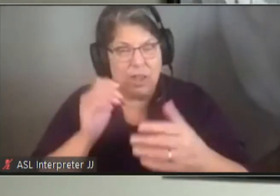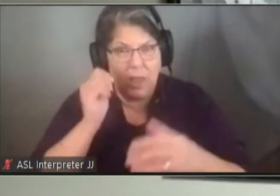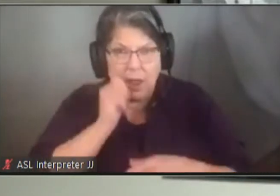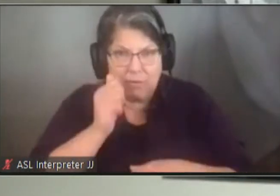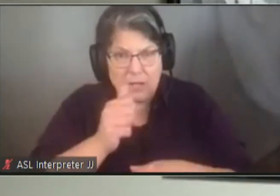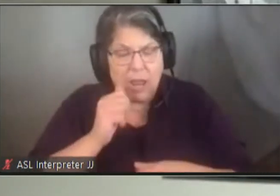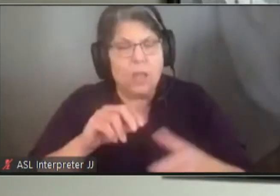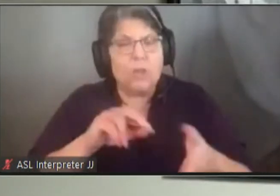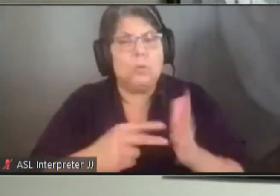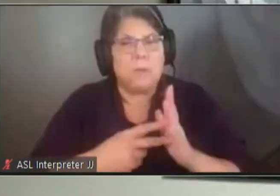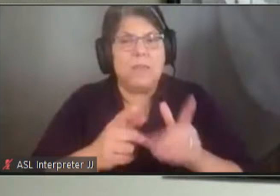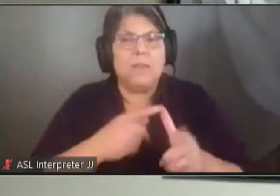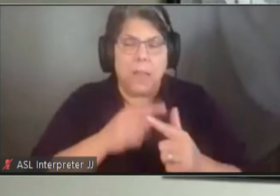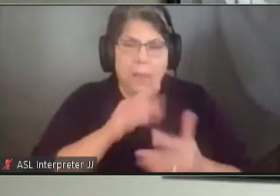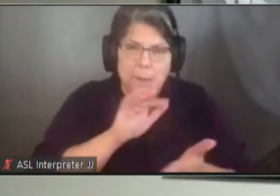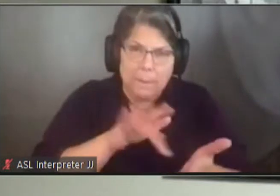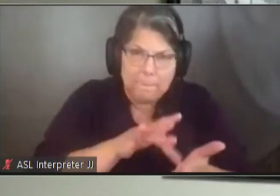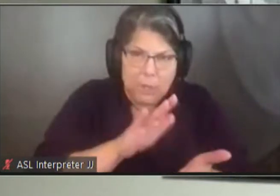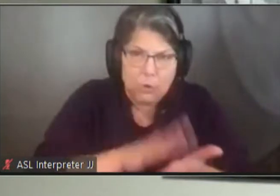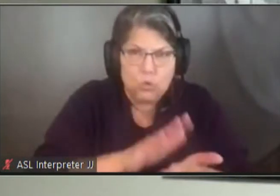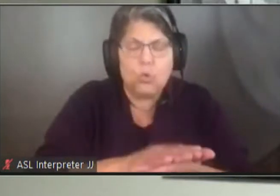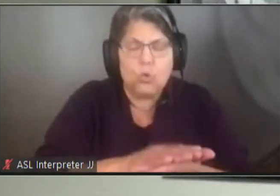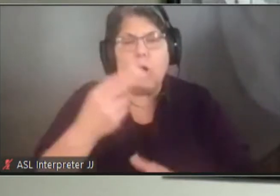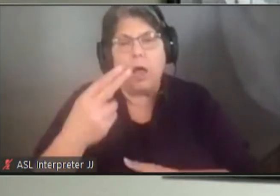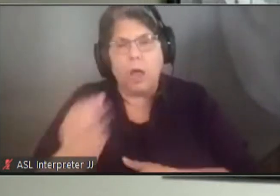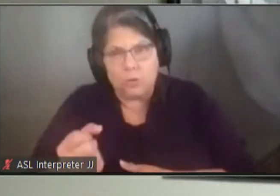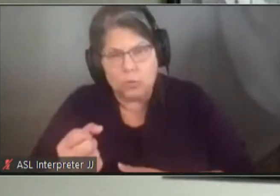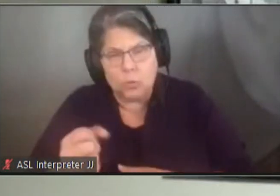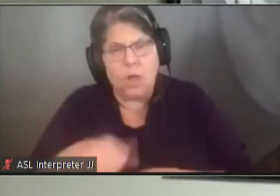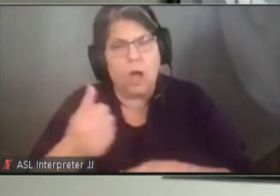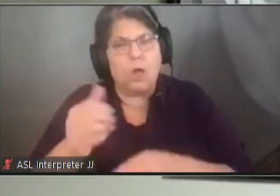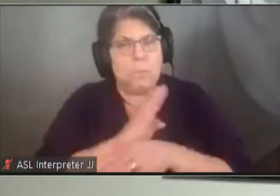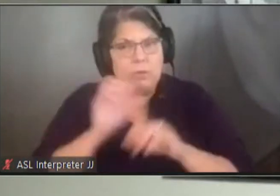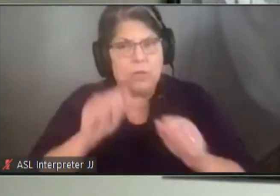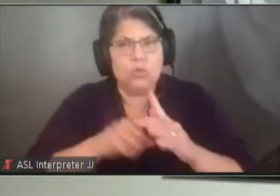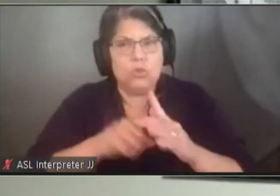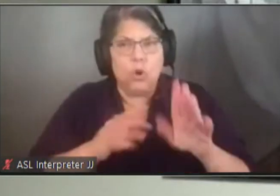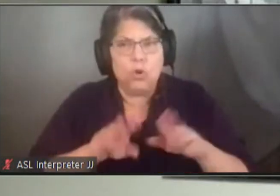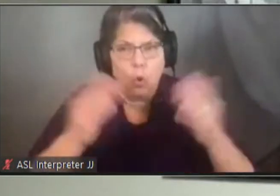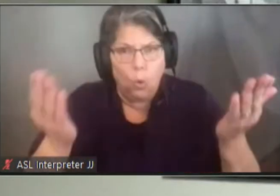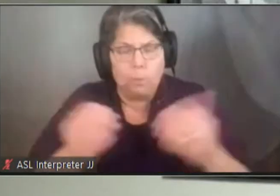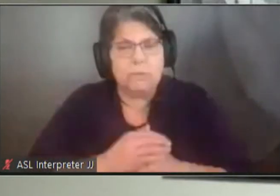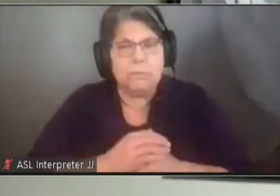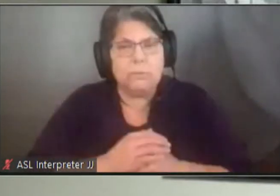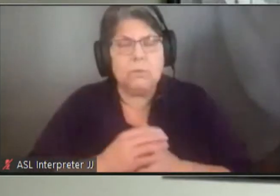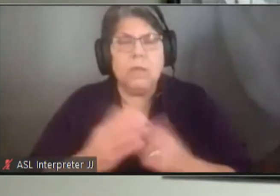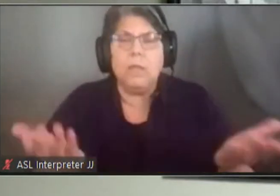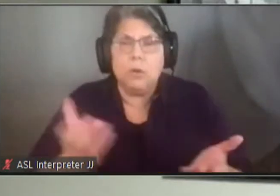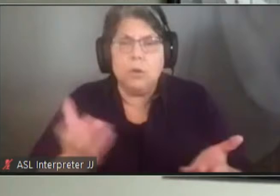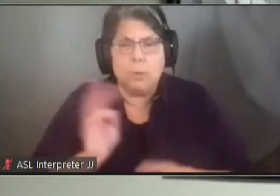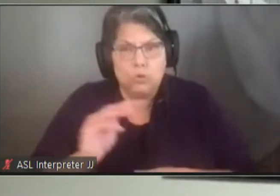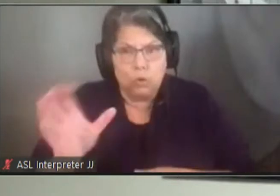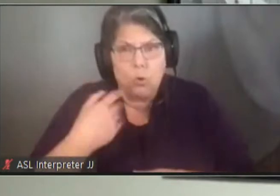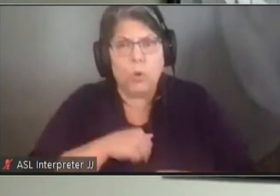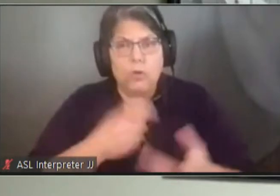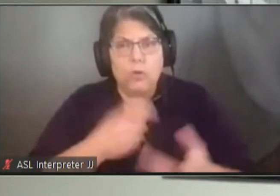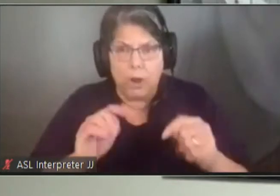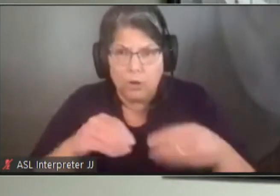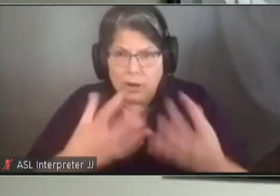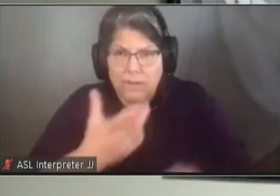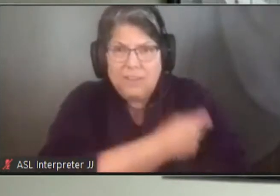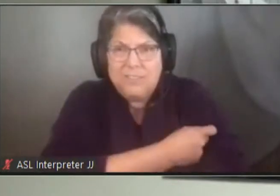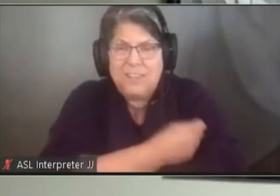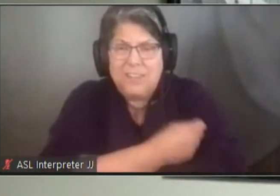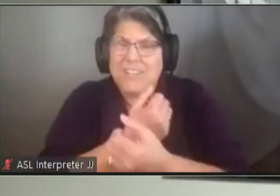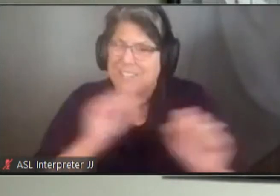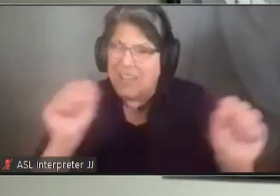open. We in Mendocino County are getting the vaccines out safely and as quickly as possible. But a